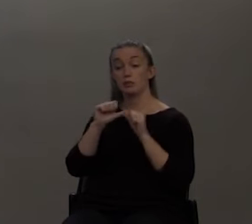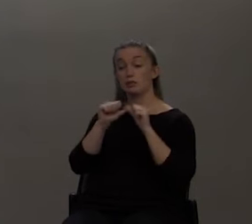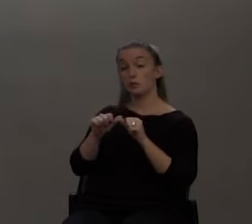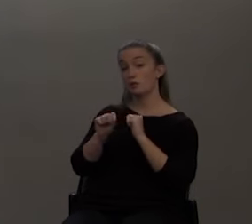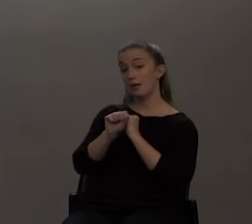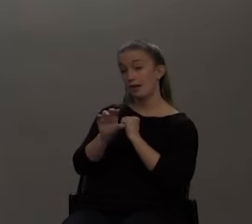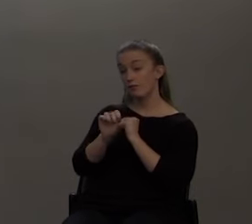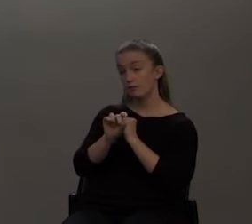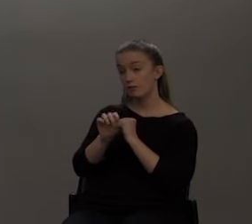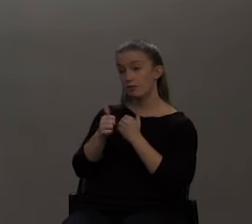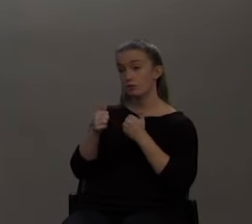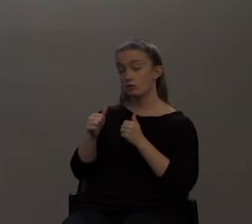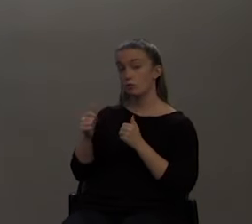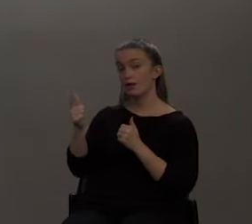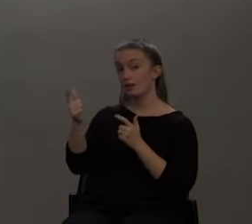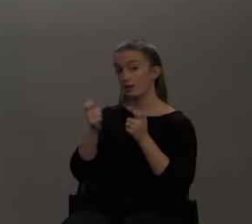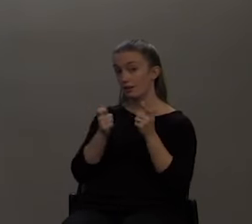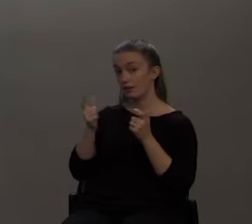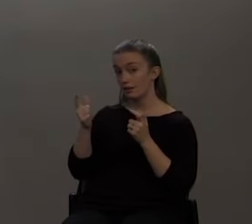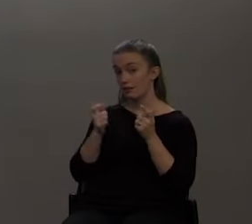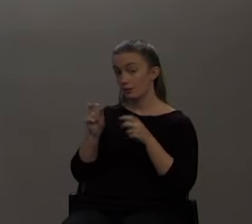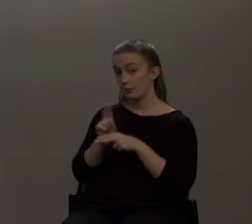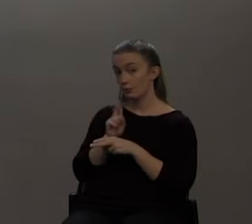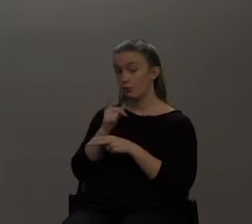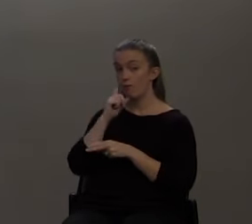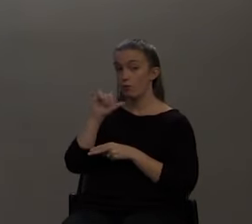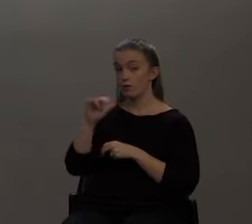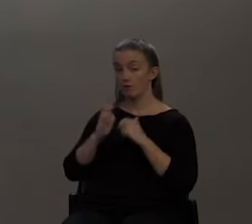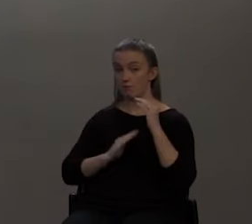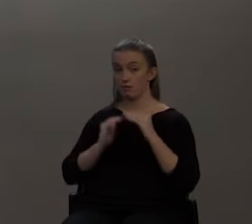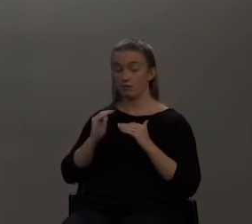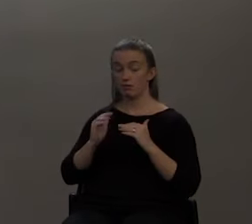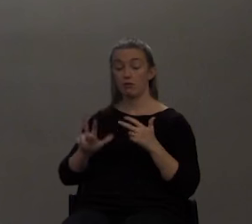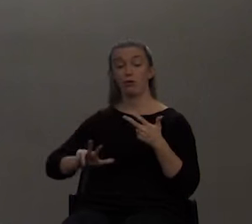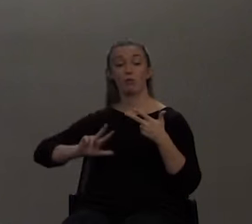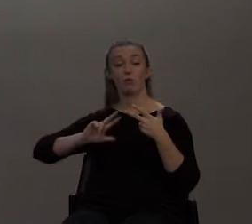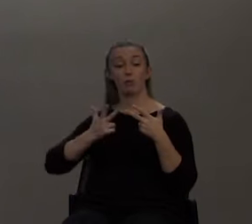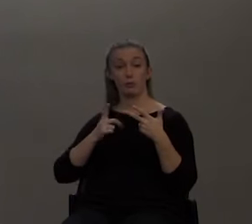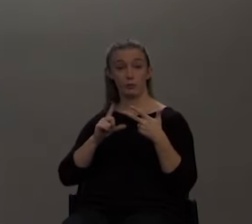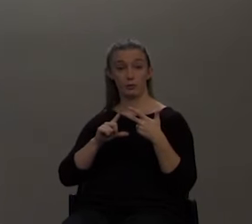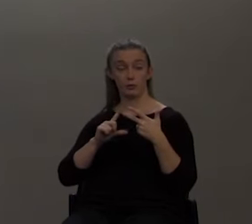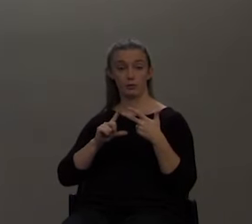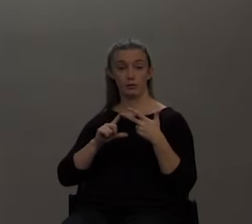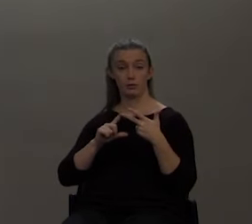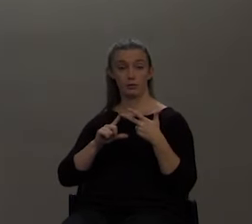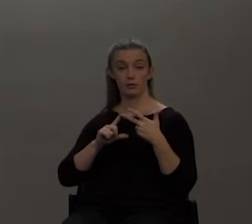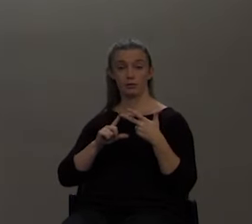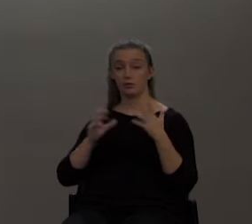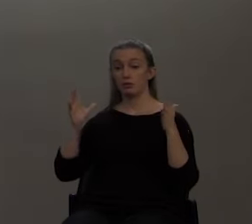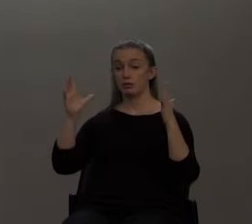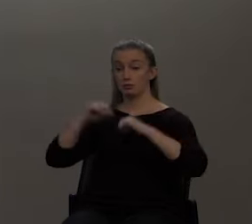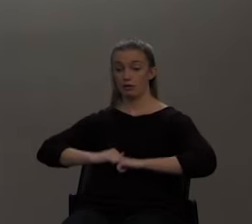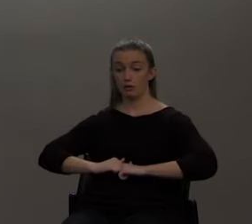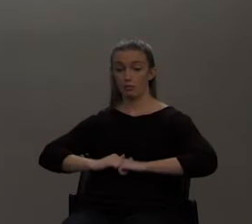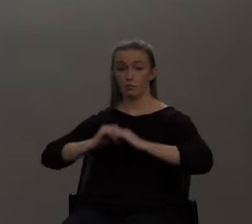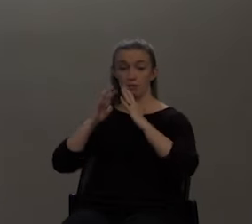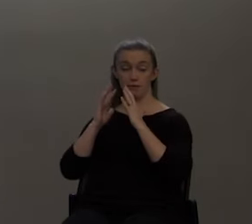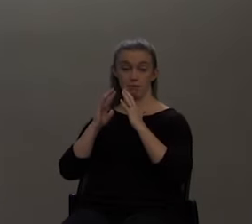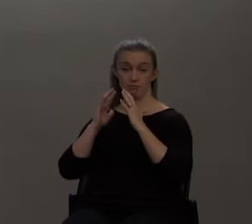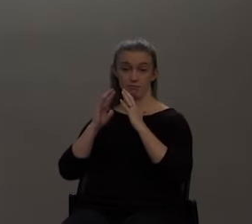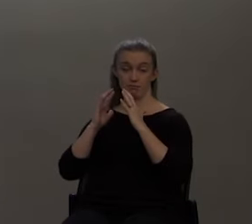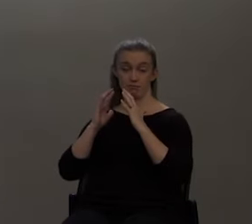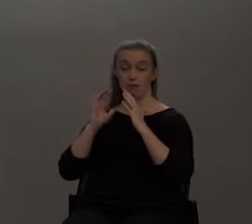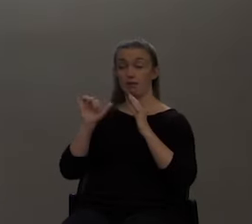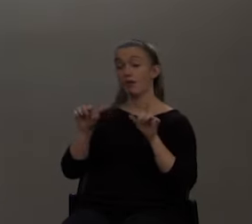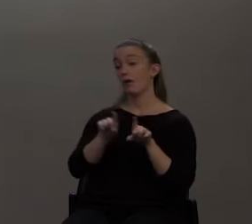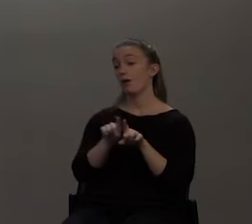advertise and try and attract users for that building. The third option is tear down, rebuild. Now, that also depends